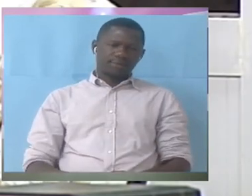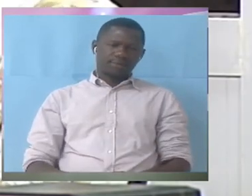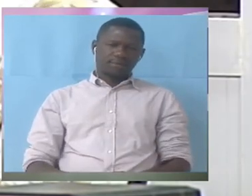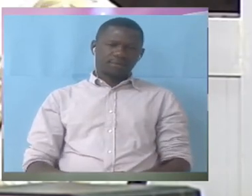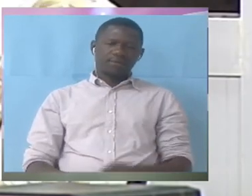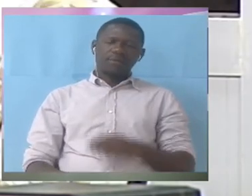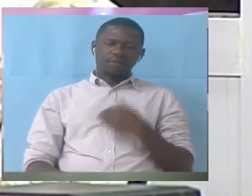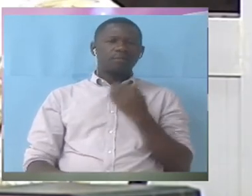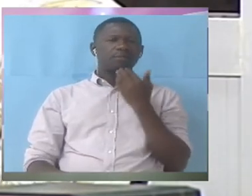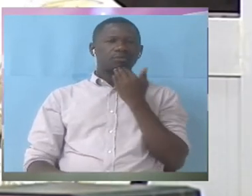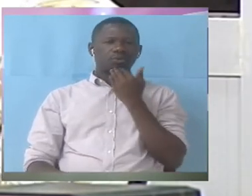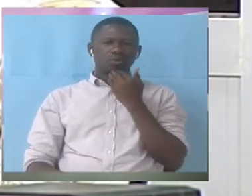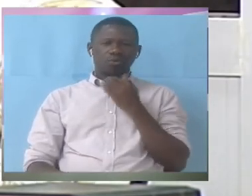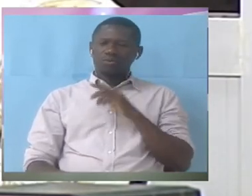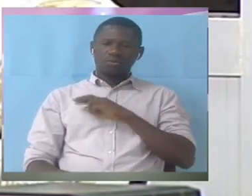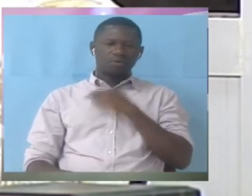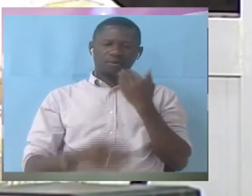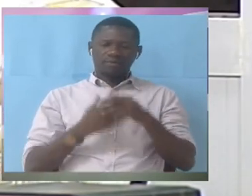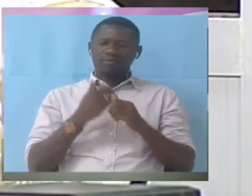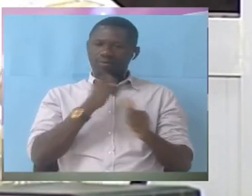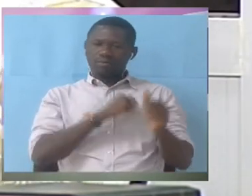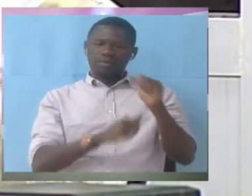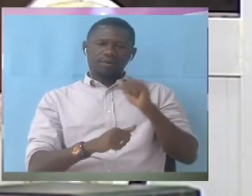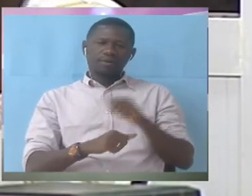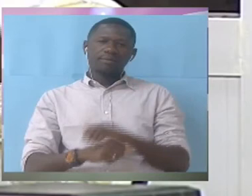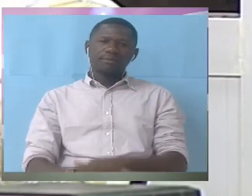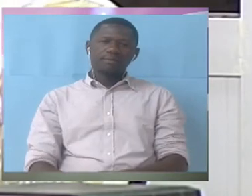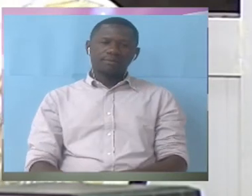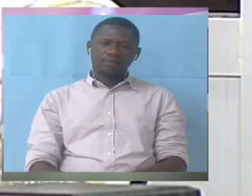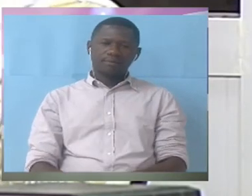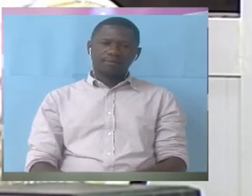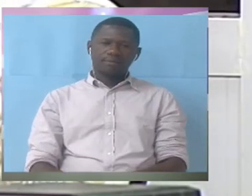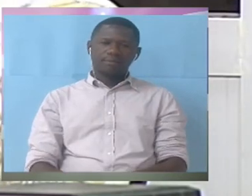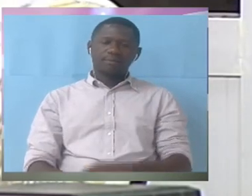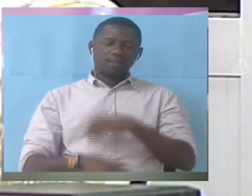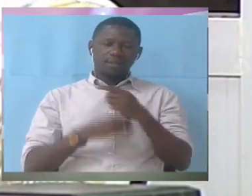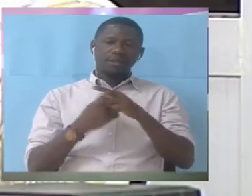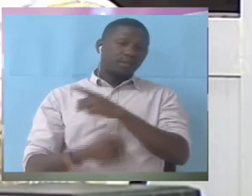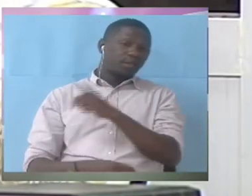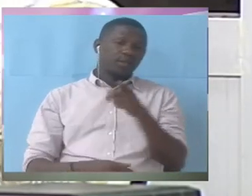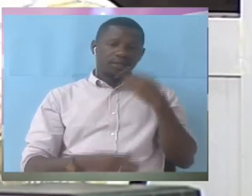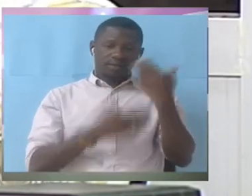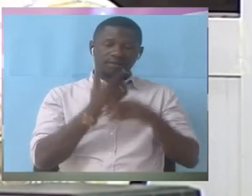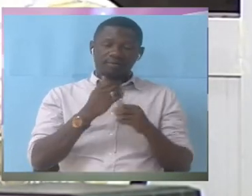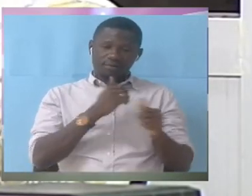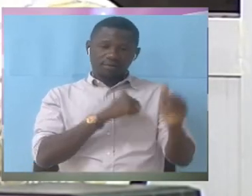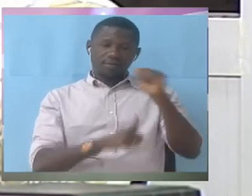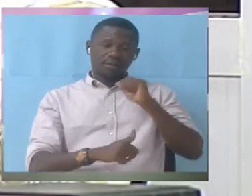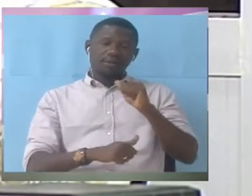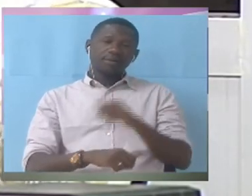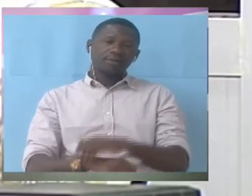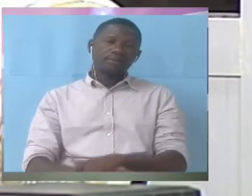I'm sorry, we won't come back. Ma nge jegalu duñ delu ci wat. And they never came back. Te delu ci watuñ de.